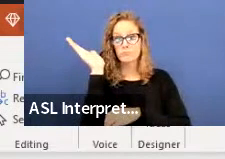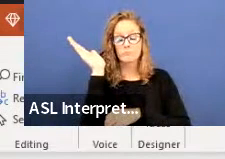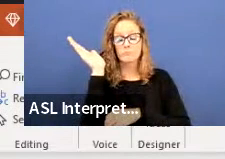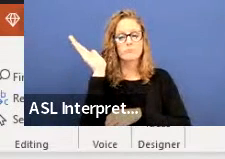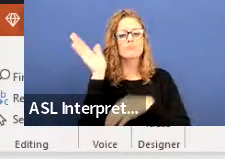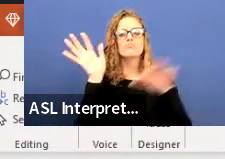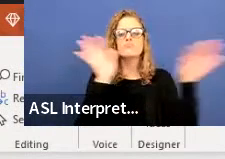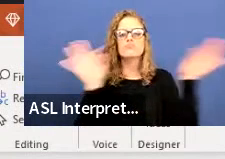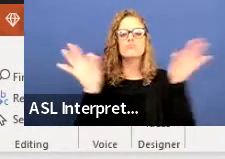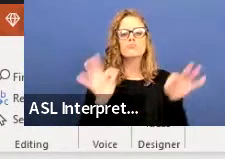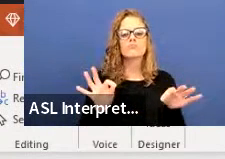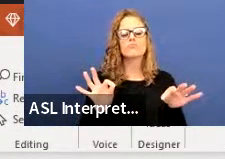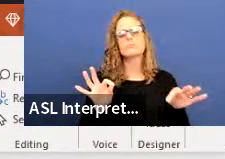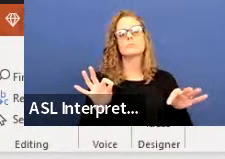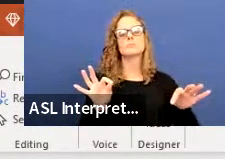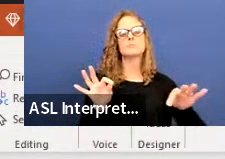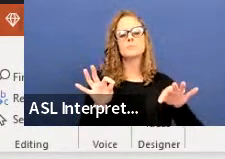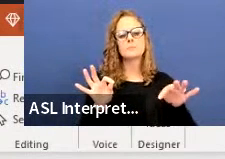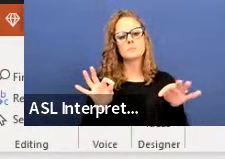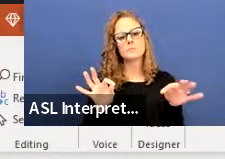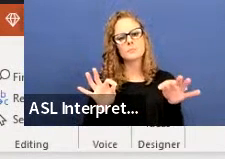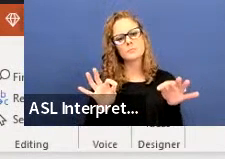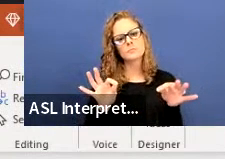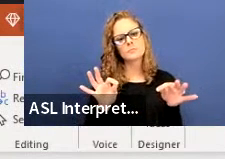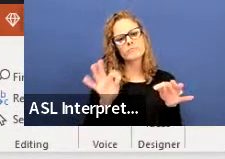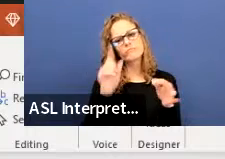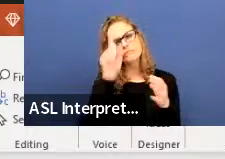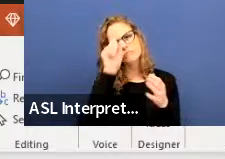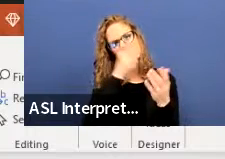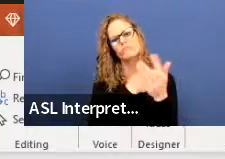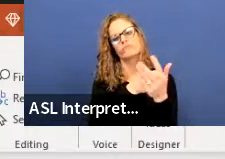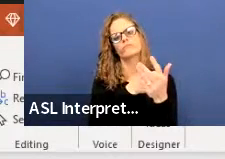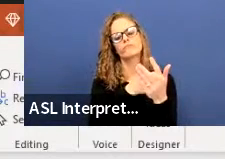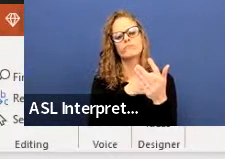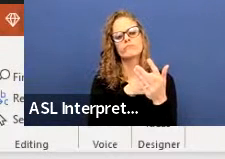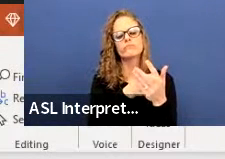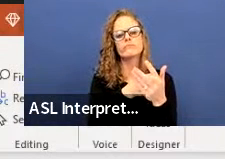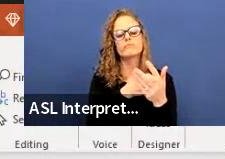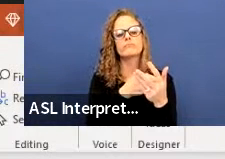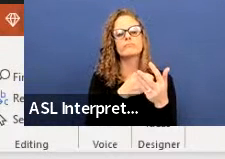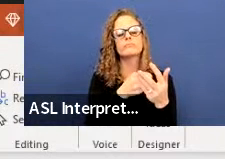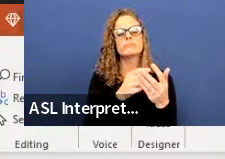really ground our audience in terms of